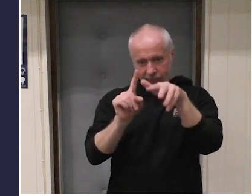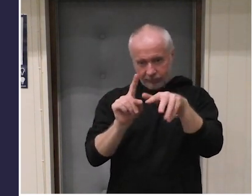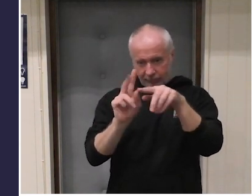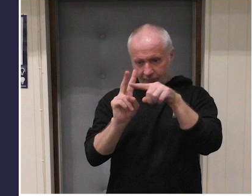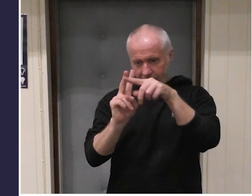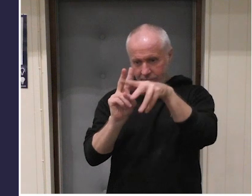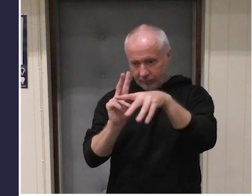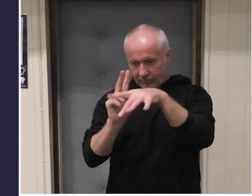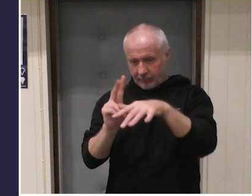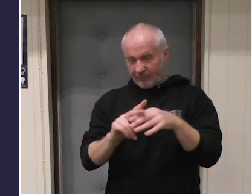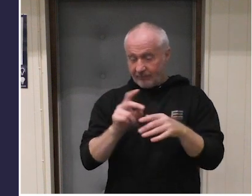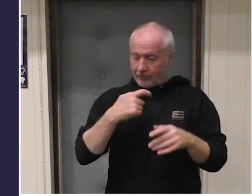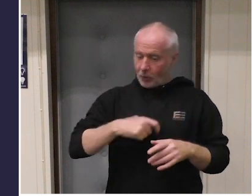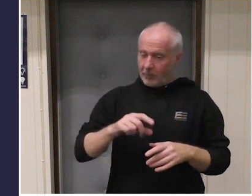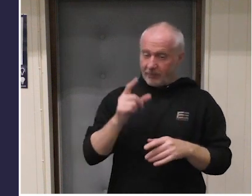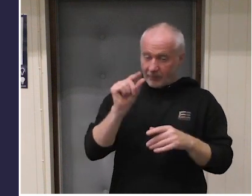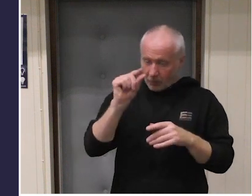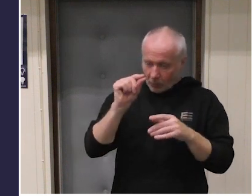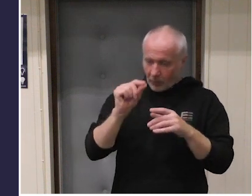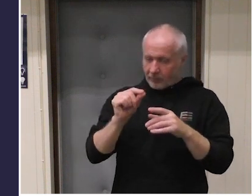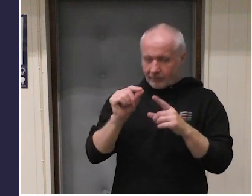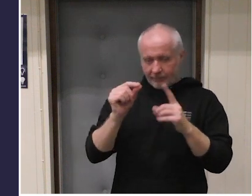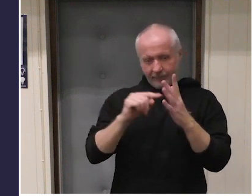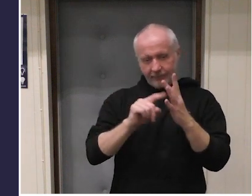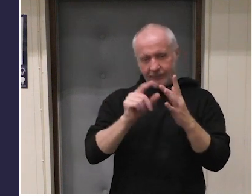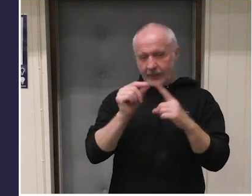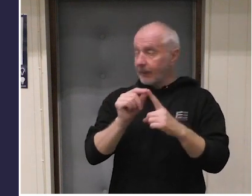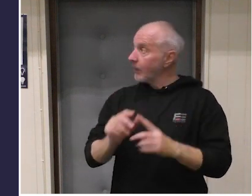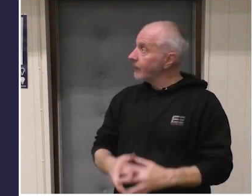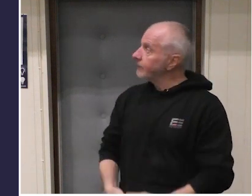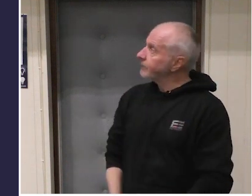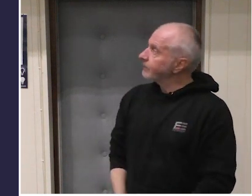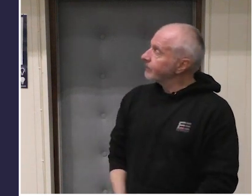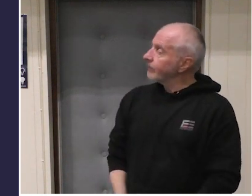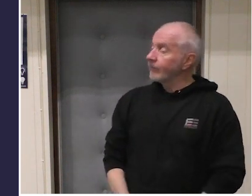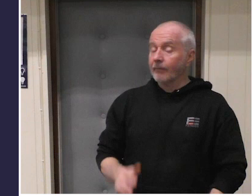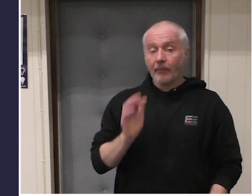Right, so if that's the case, what is the role of natural selection?